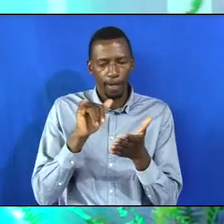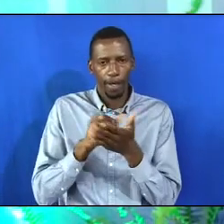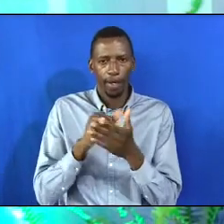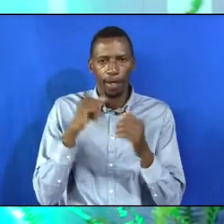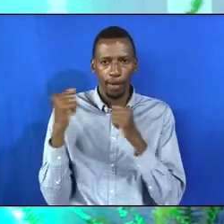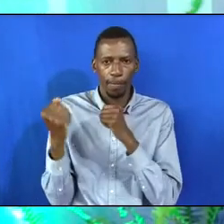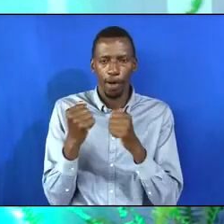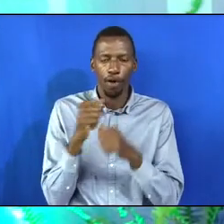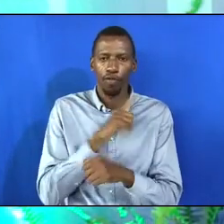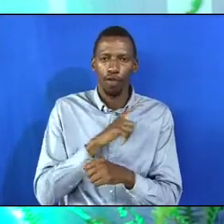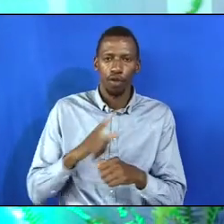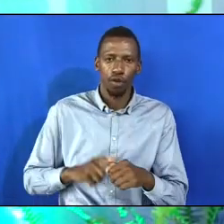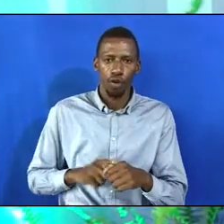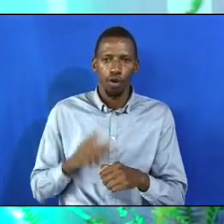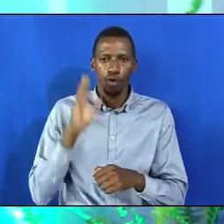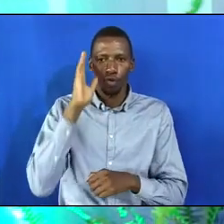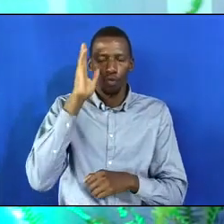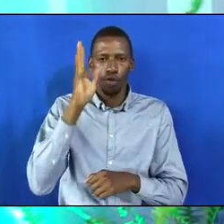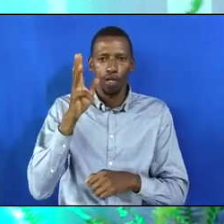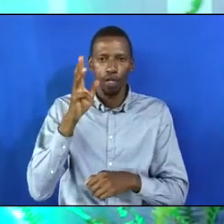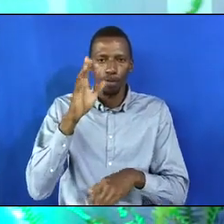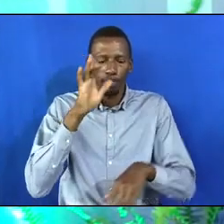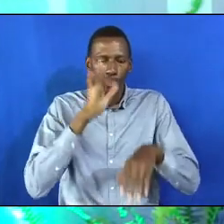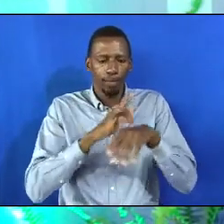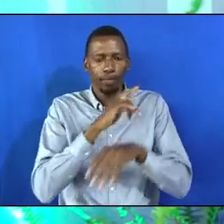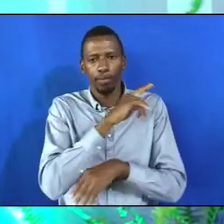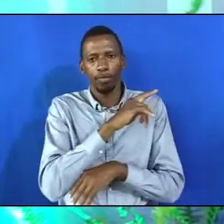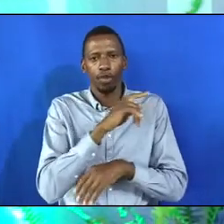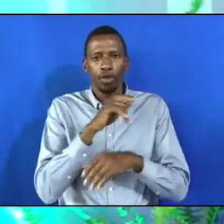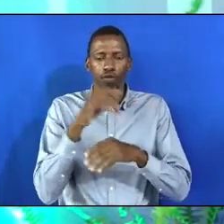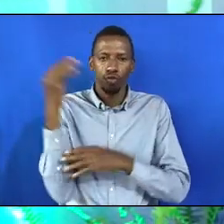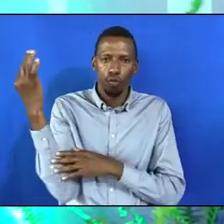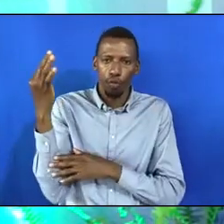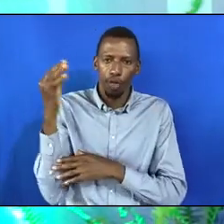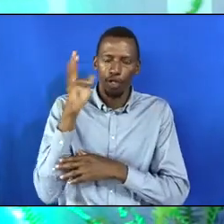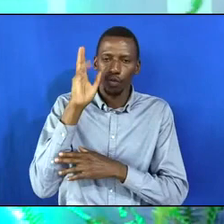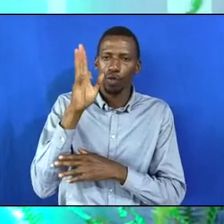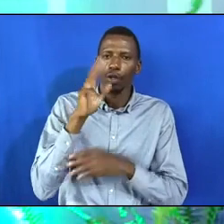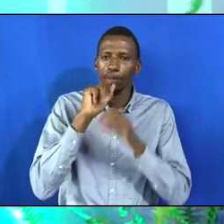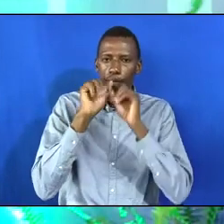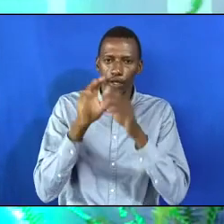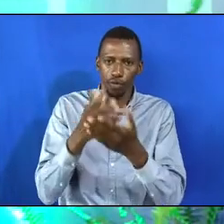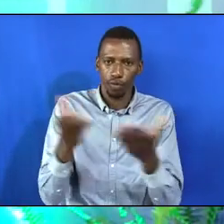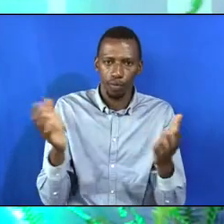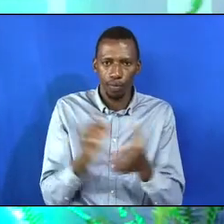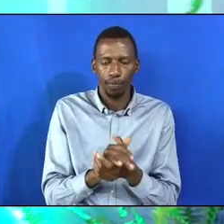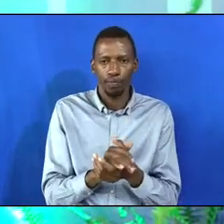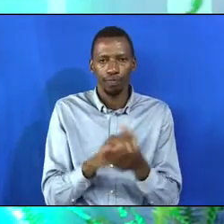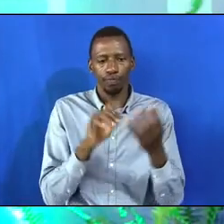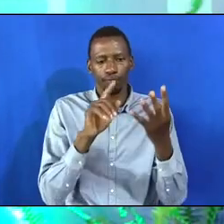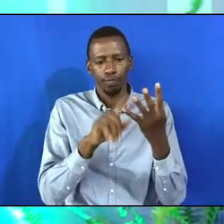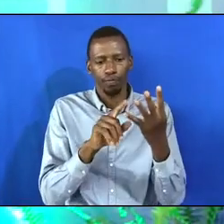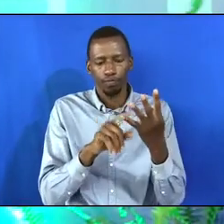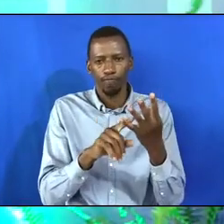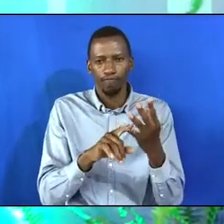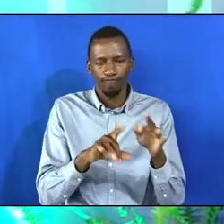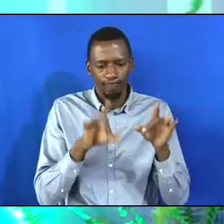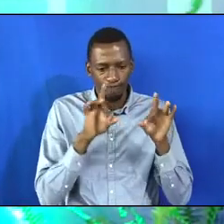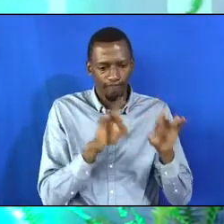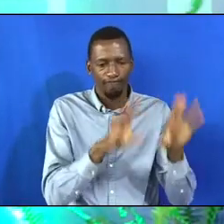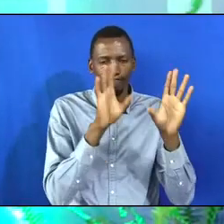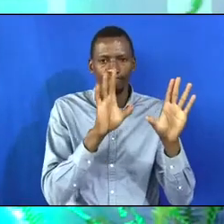turn I'm going to be a blessing to you. Fourth item, cast out demonic forces and